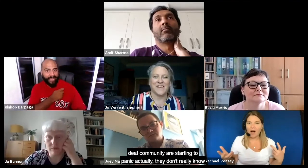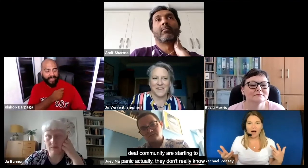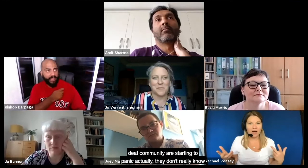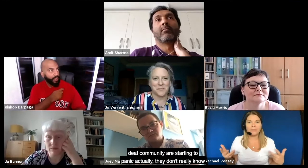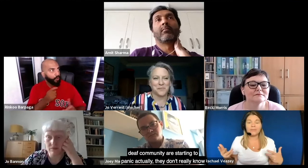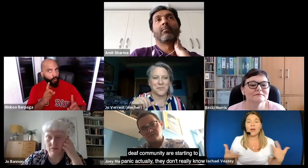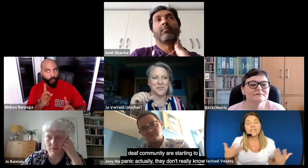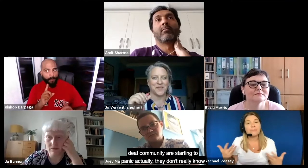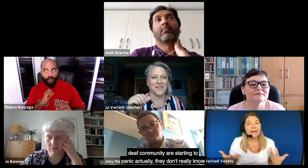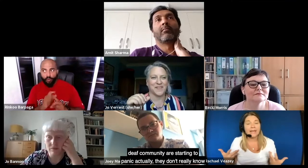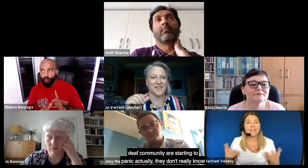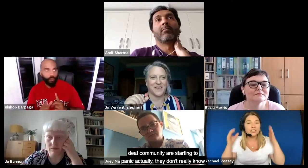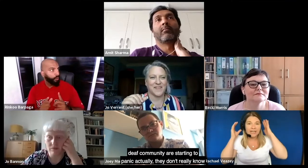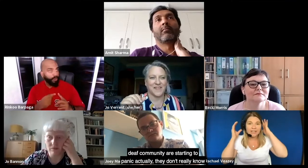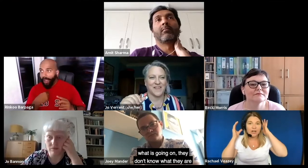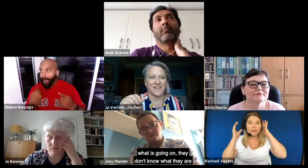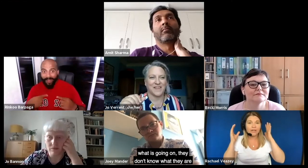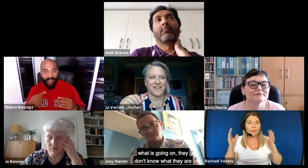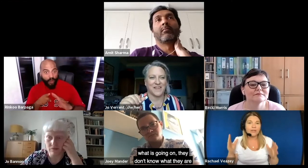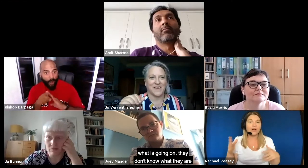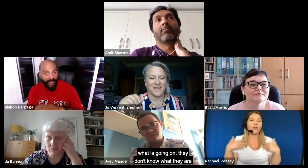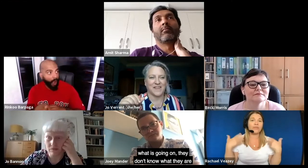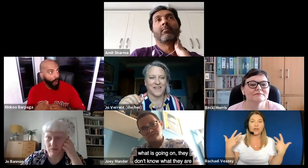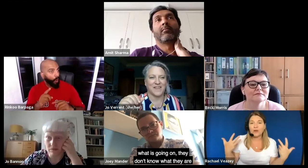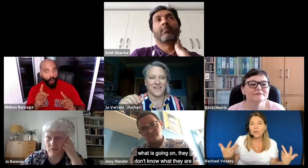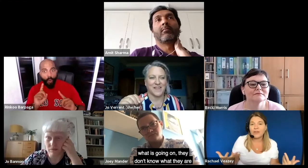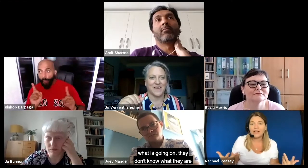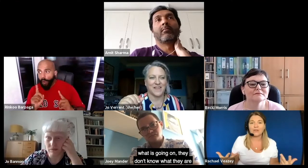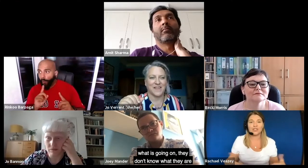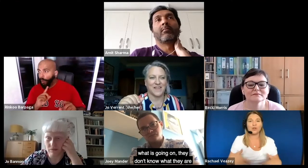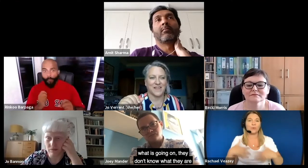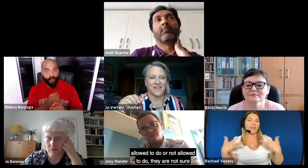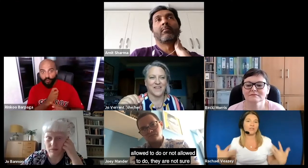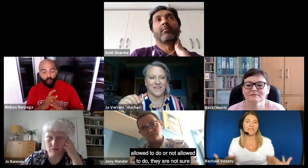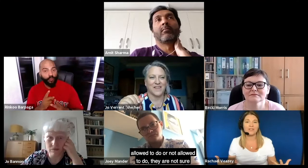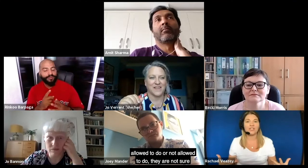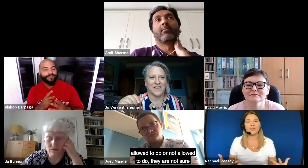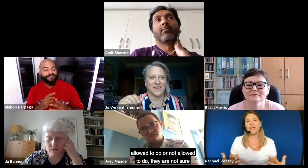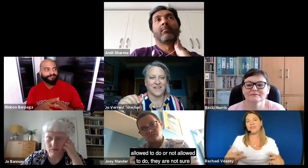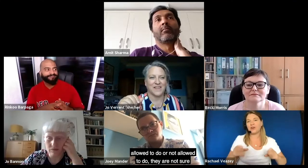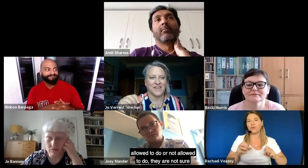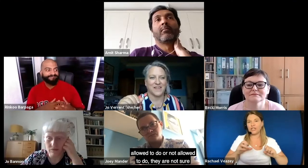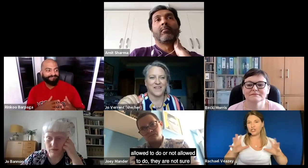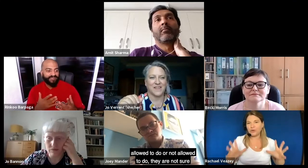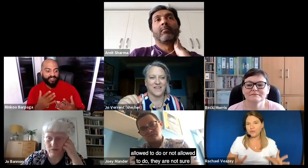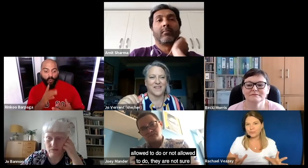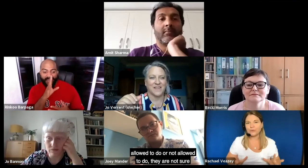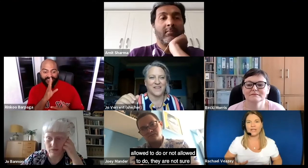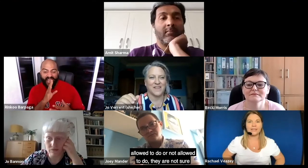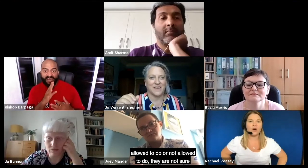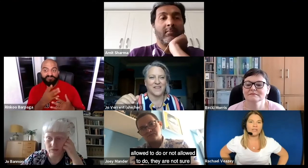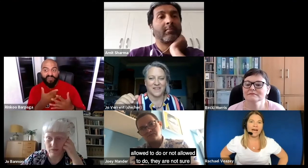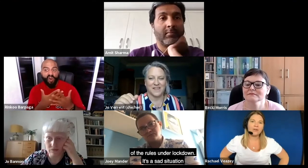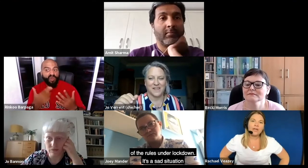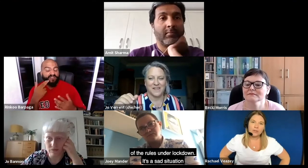community are starting to panic, actually. They don't really know what's going on. They don't know what they're allowed to do or what they're not allowed to do. They're not really sure of the rules